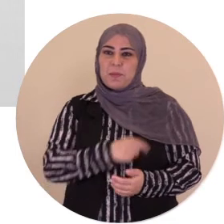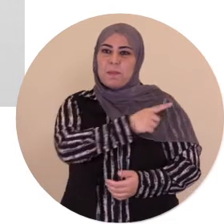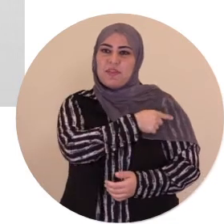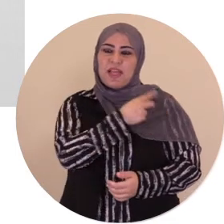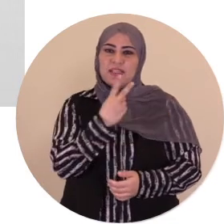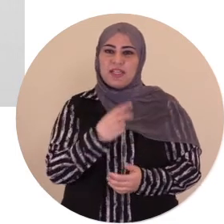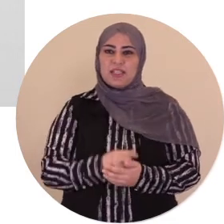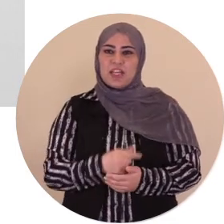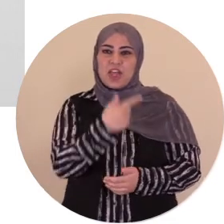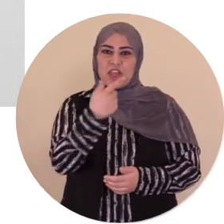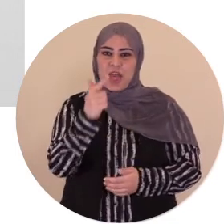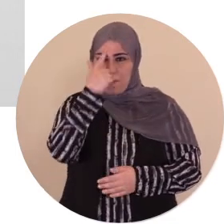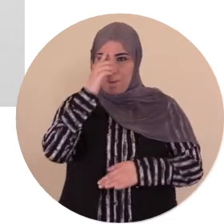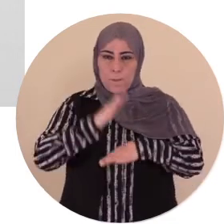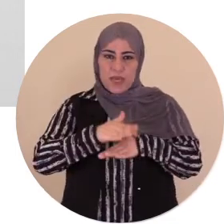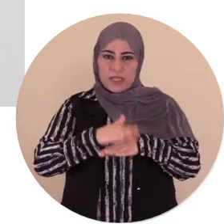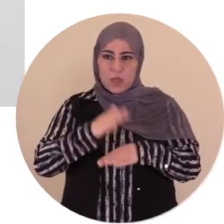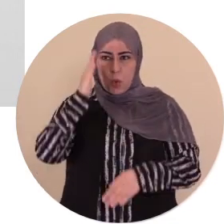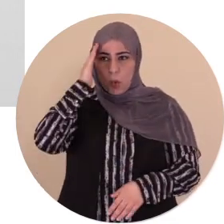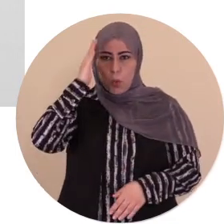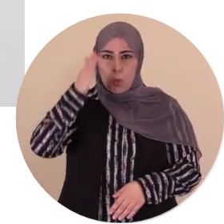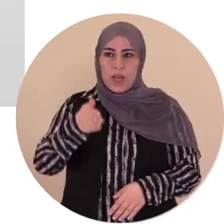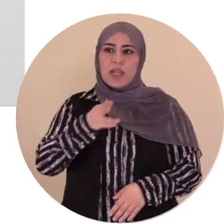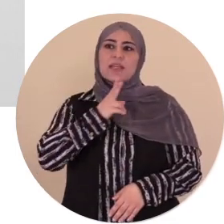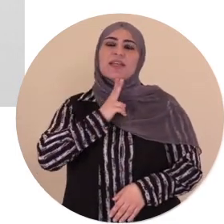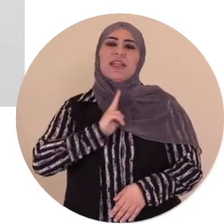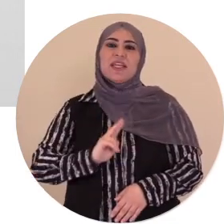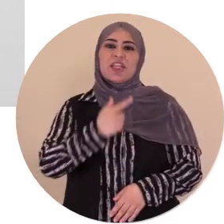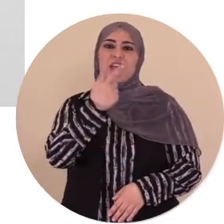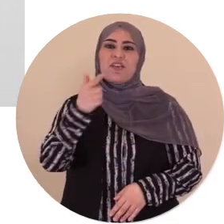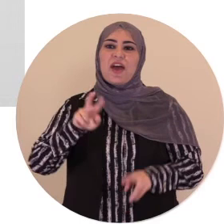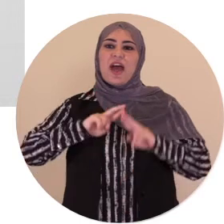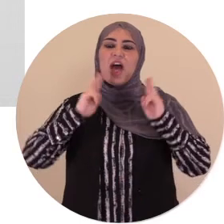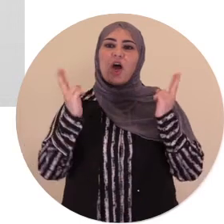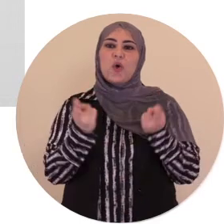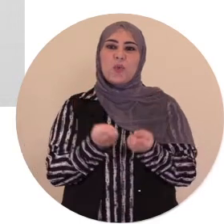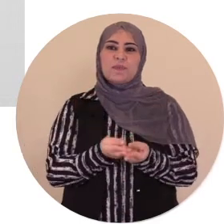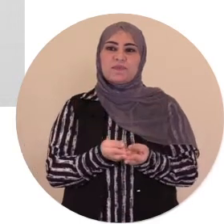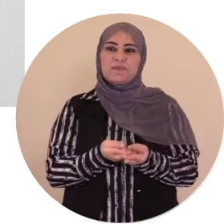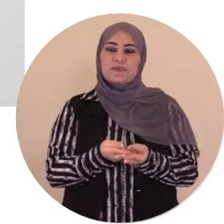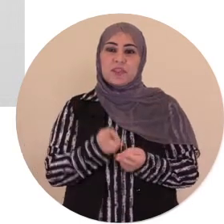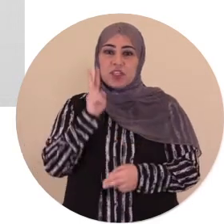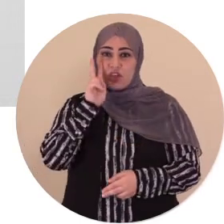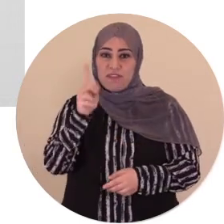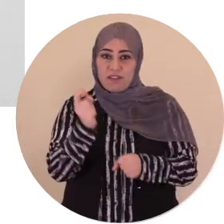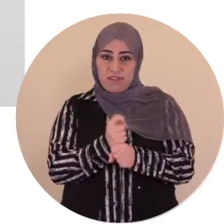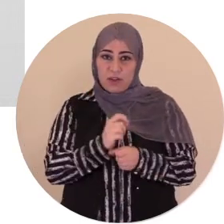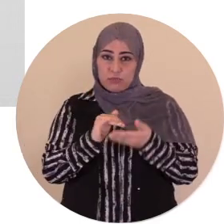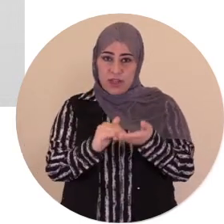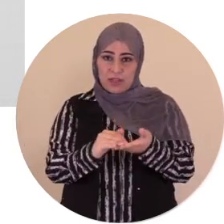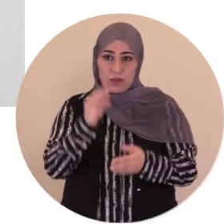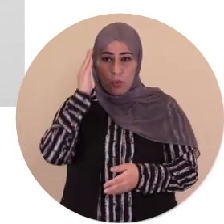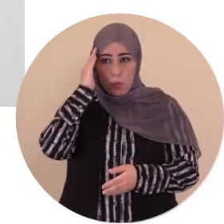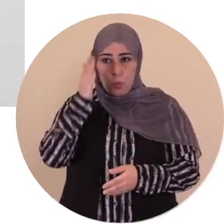room. Is there a modal verb here? Yes, there is. It's will. What's the subject? The maid.